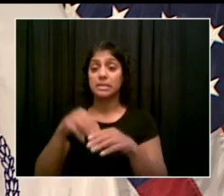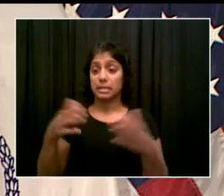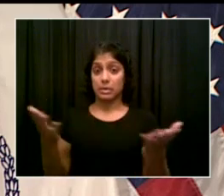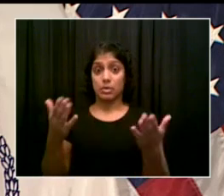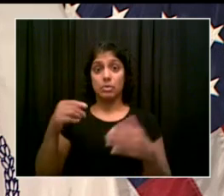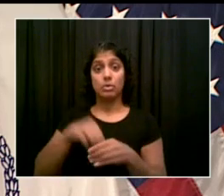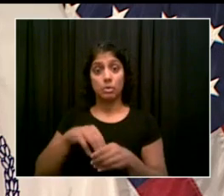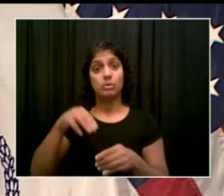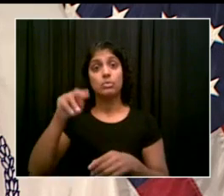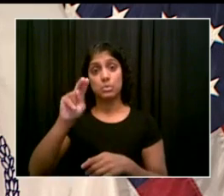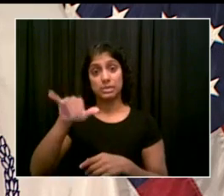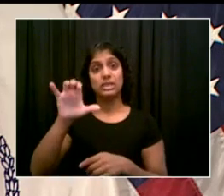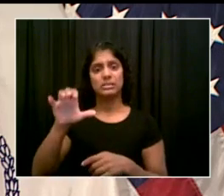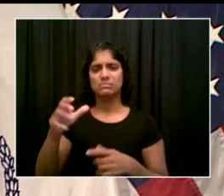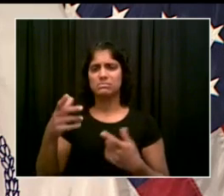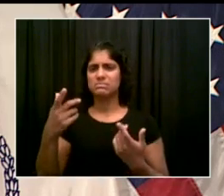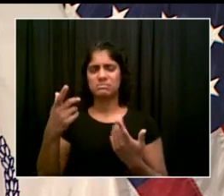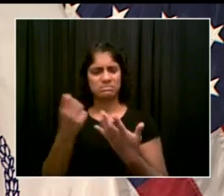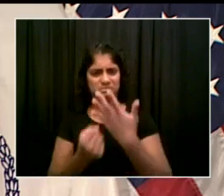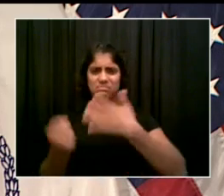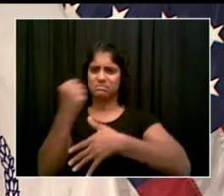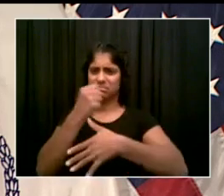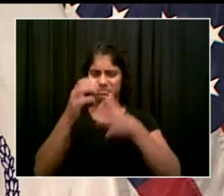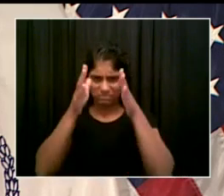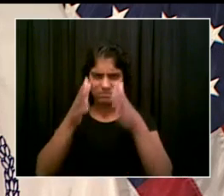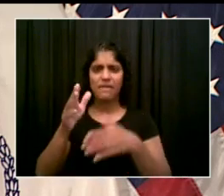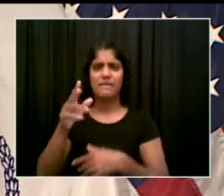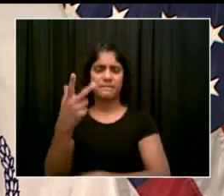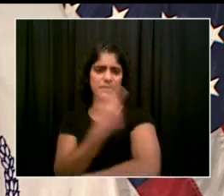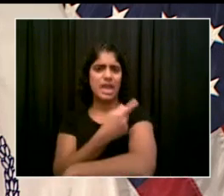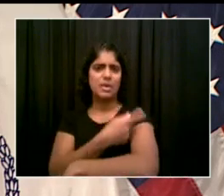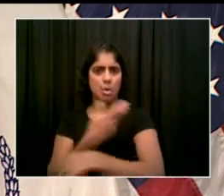very tough situations. I think this one